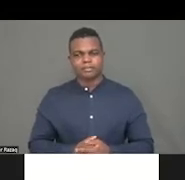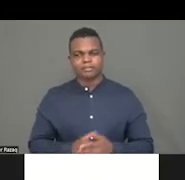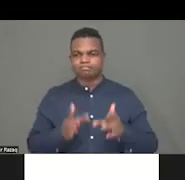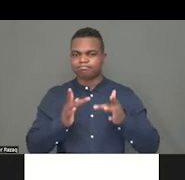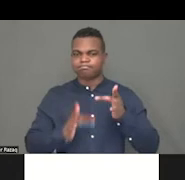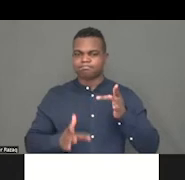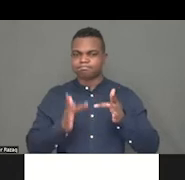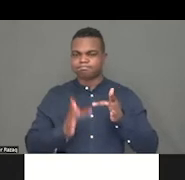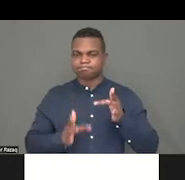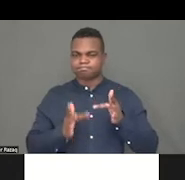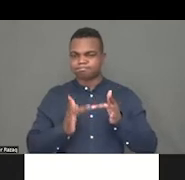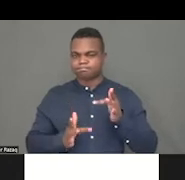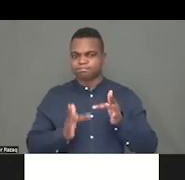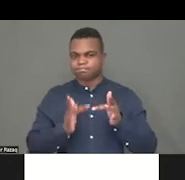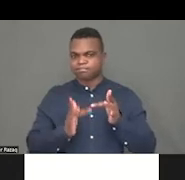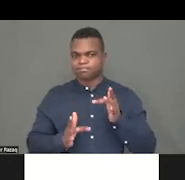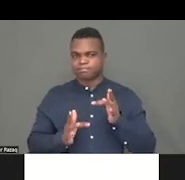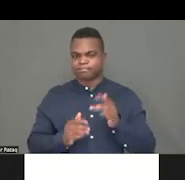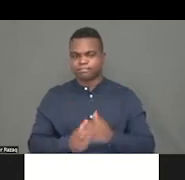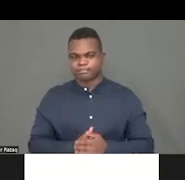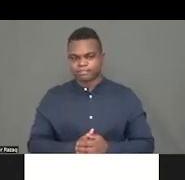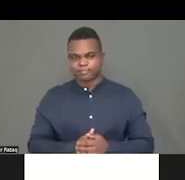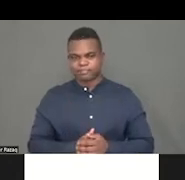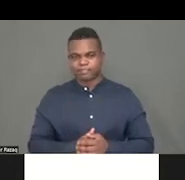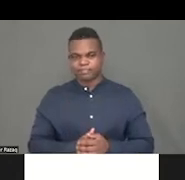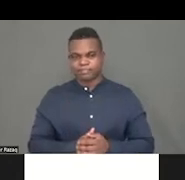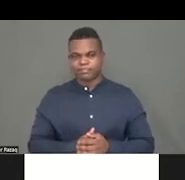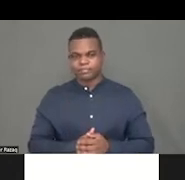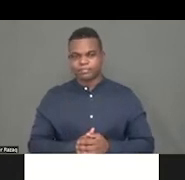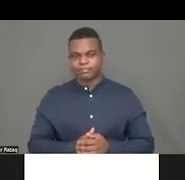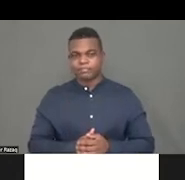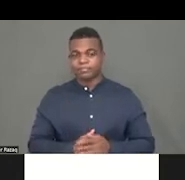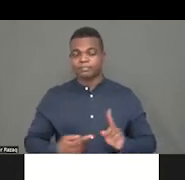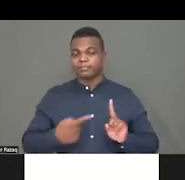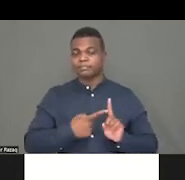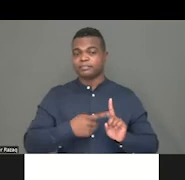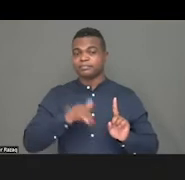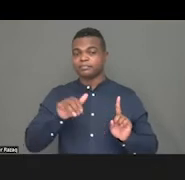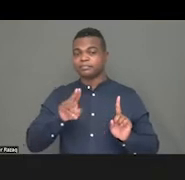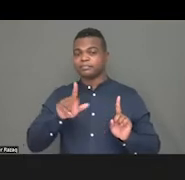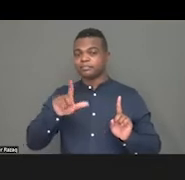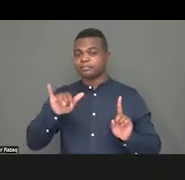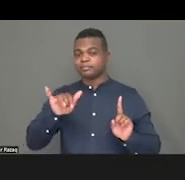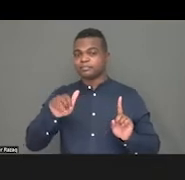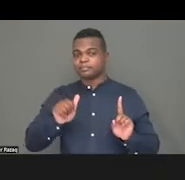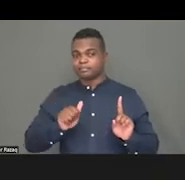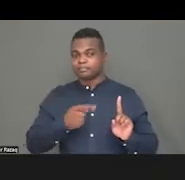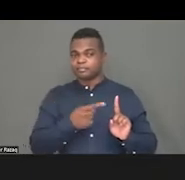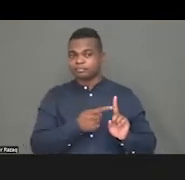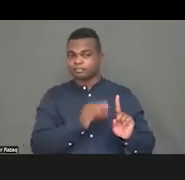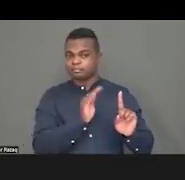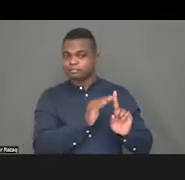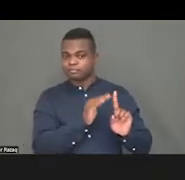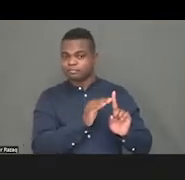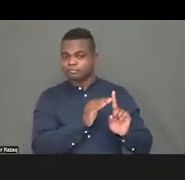We've lost you, Shitaye. Could you try, if we could see if we can get you back? Otherwise we